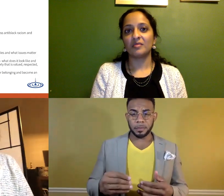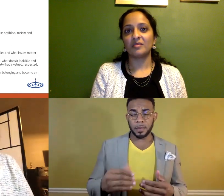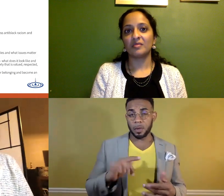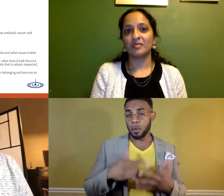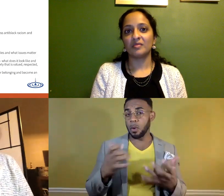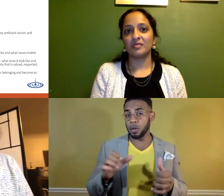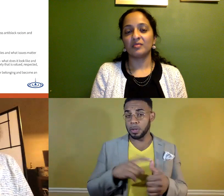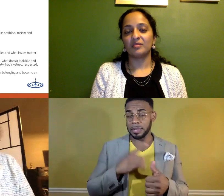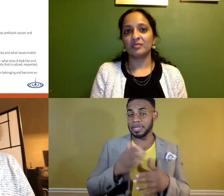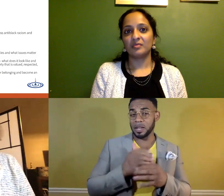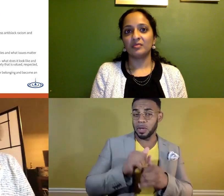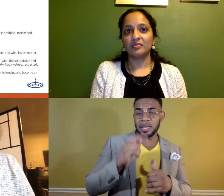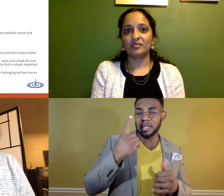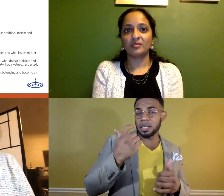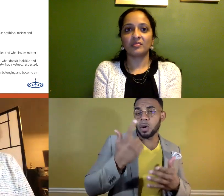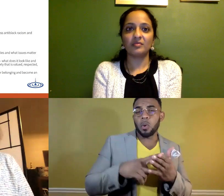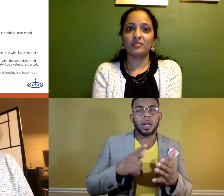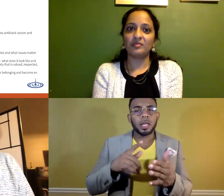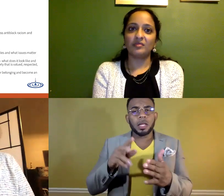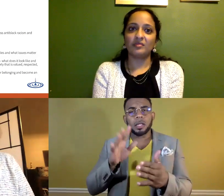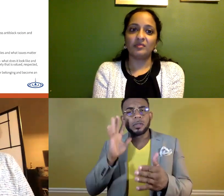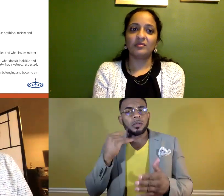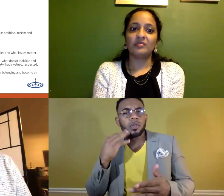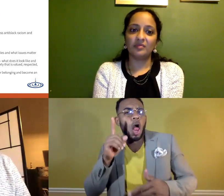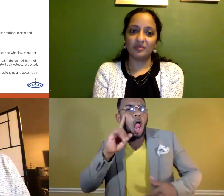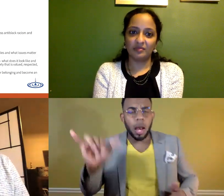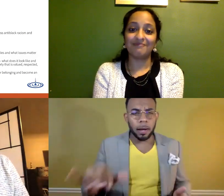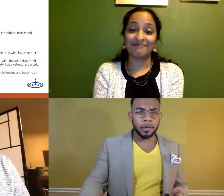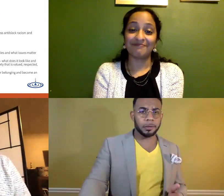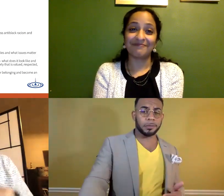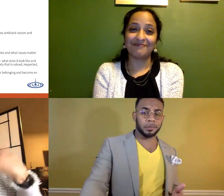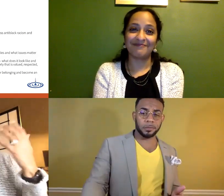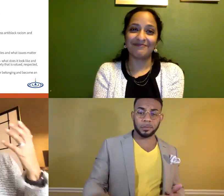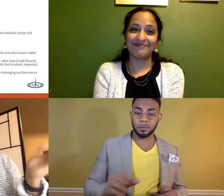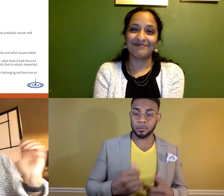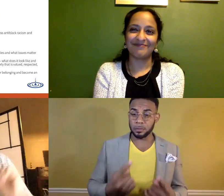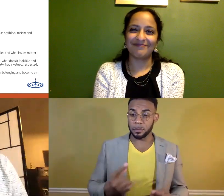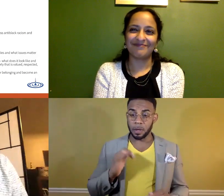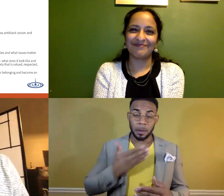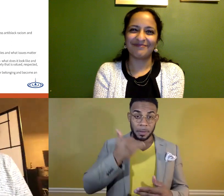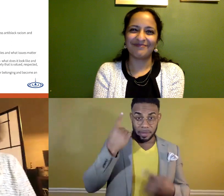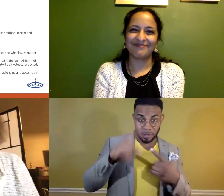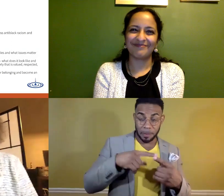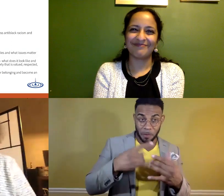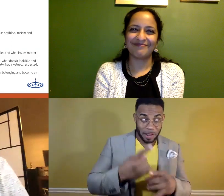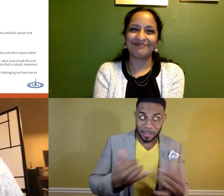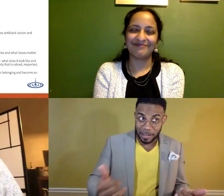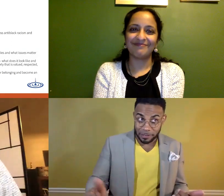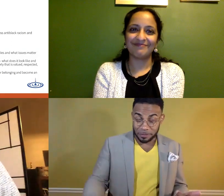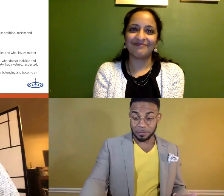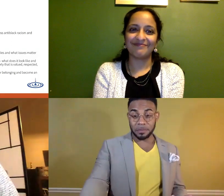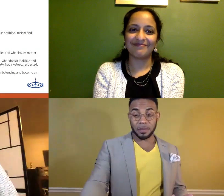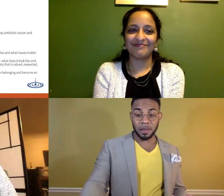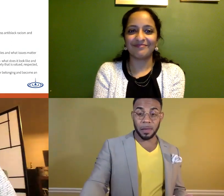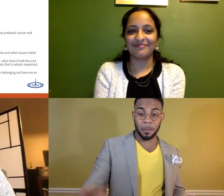want to do is share with you just what does that journey look like right now, like our best thinking about it right now,